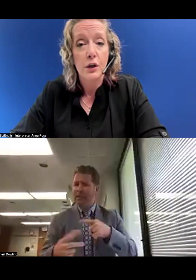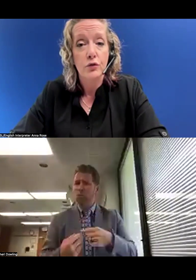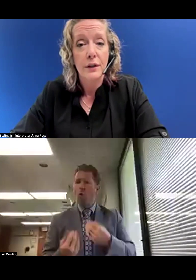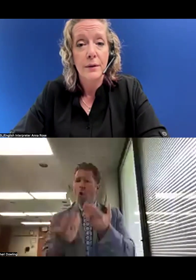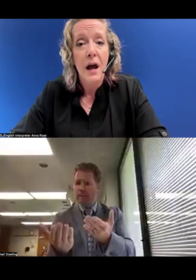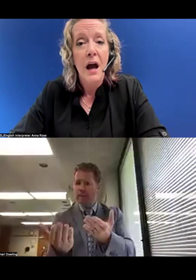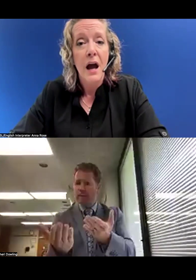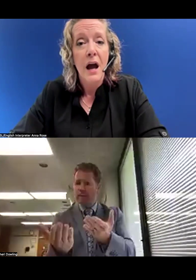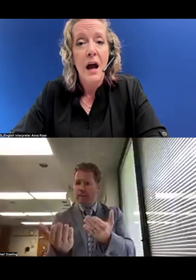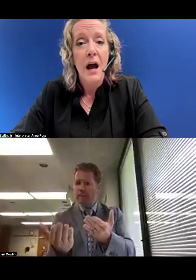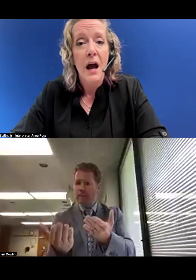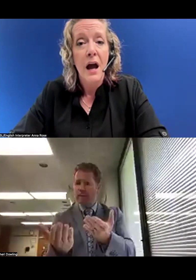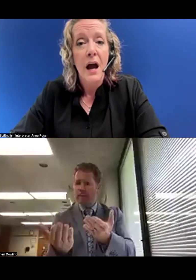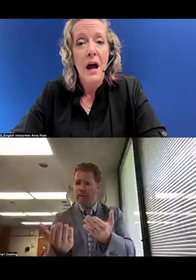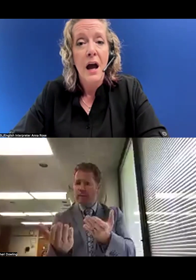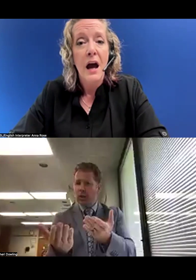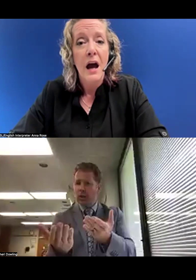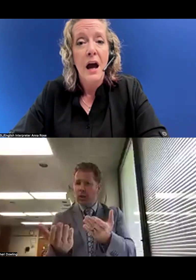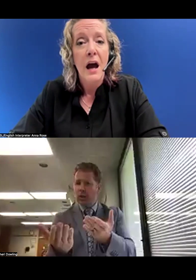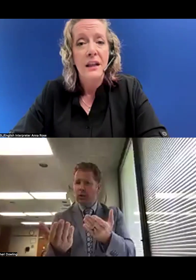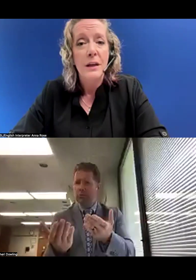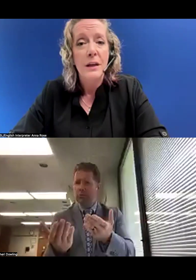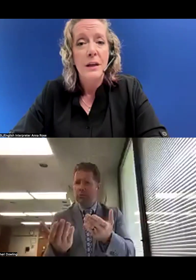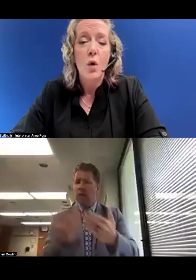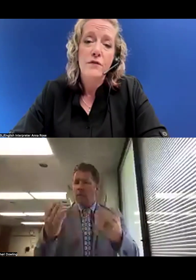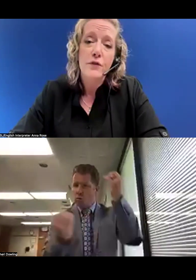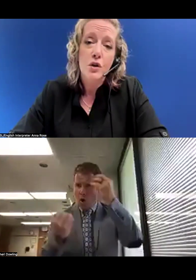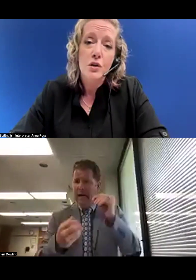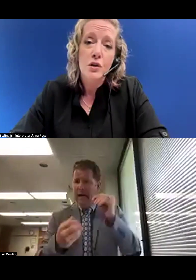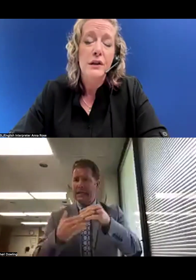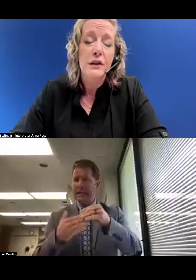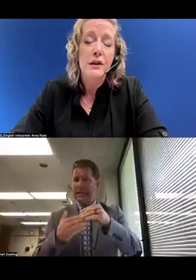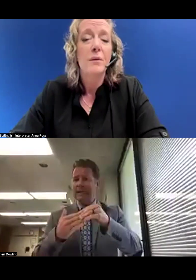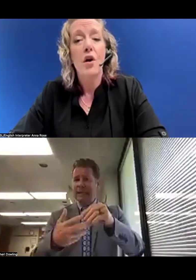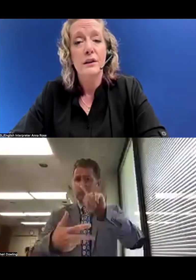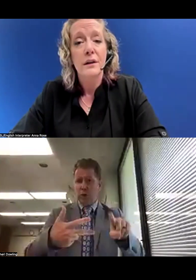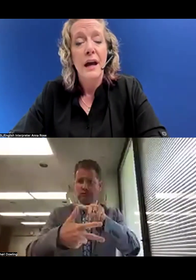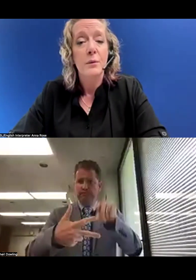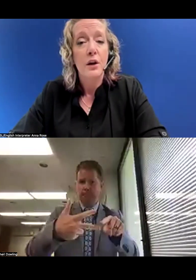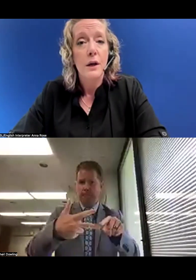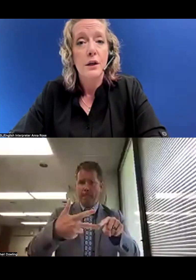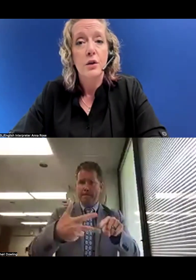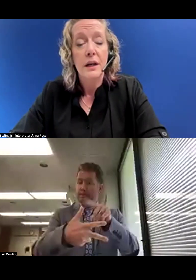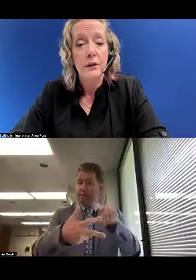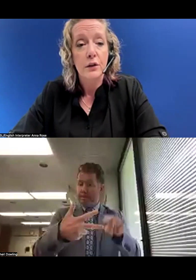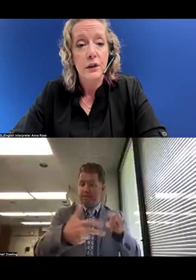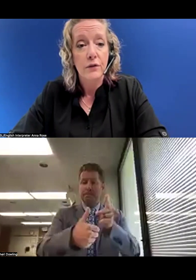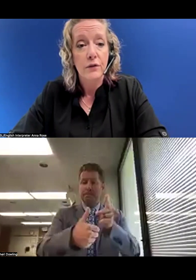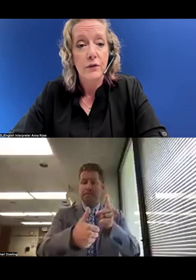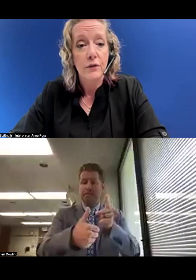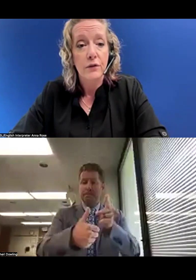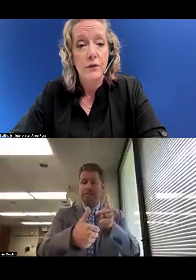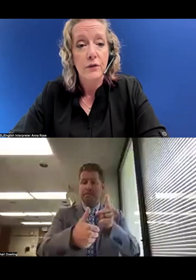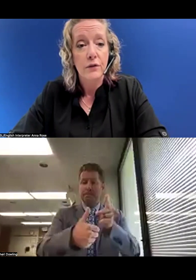our children, allow me to offer some thoughts and some guiding questions that you can ask yourself.